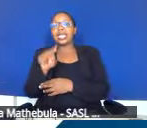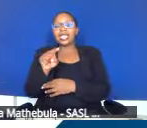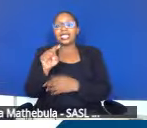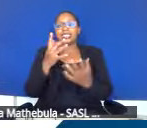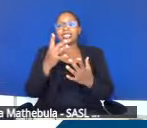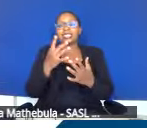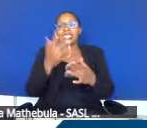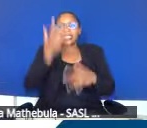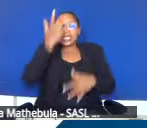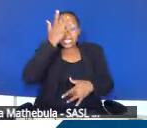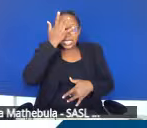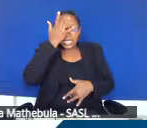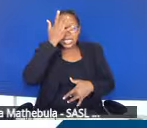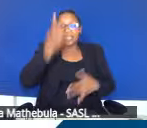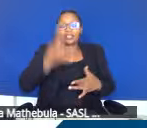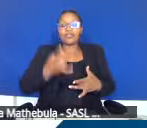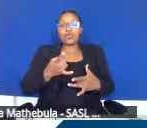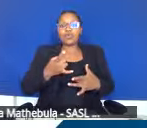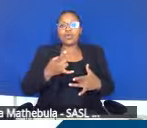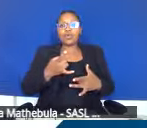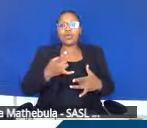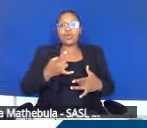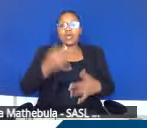Now, how can a